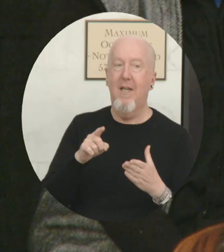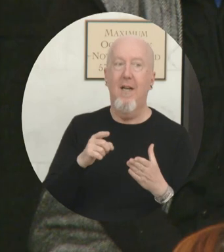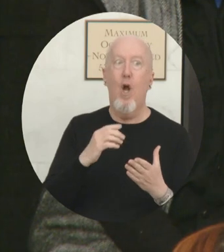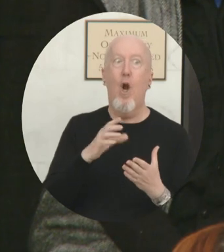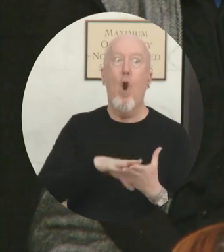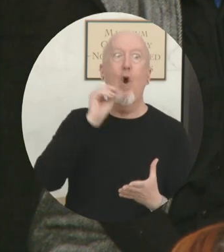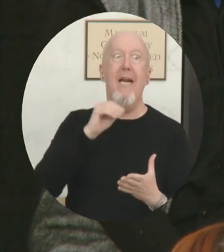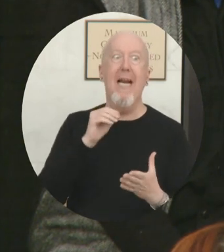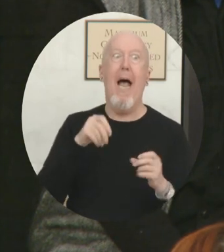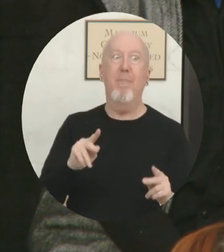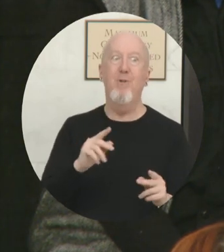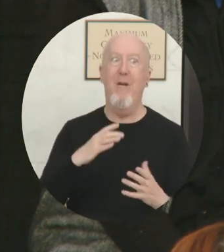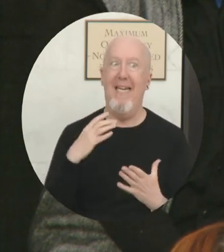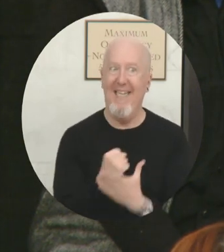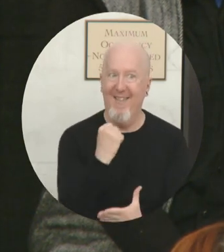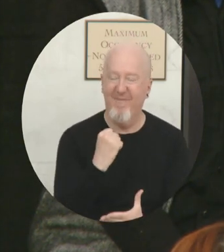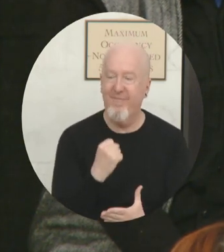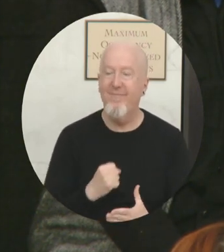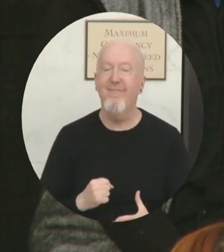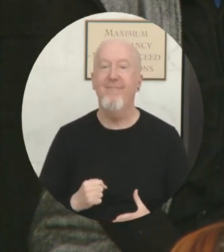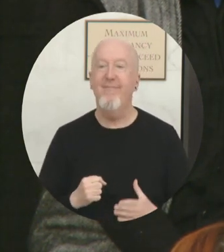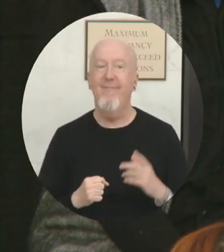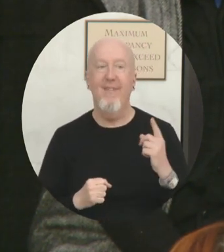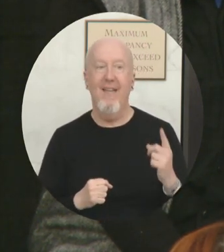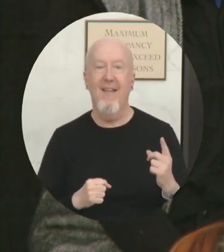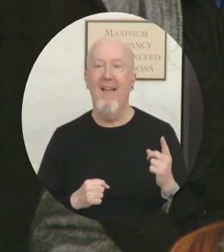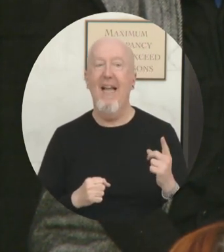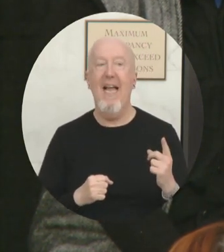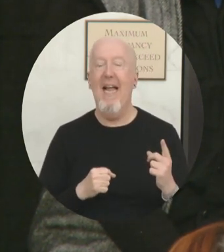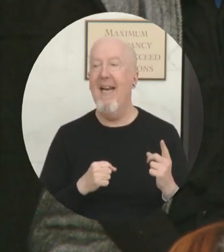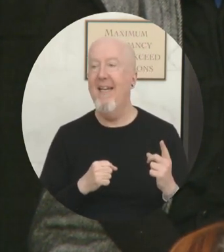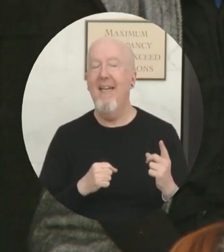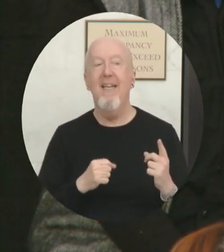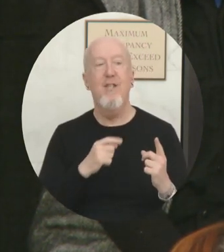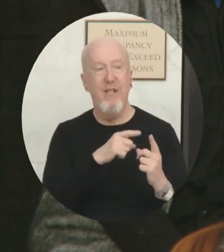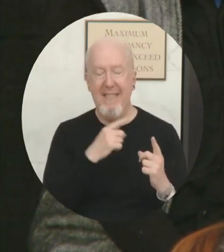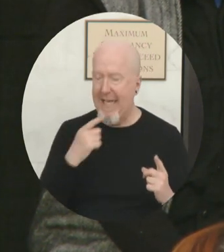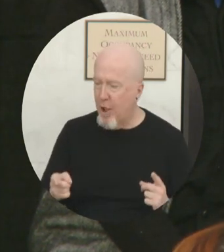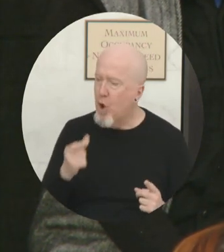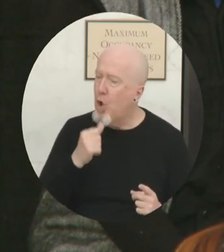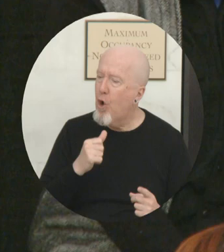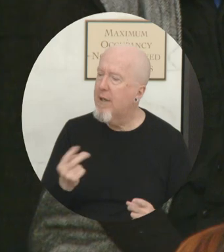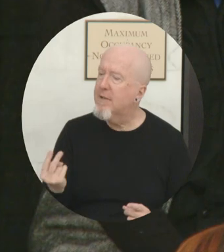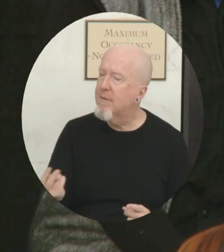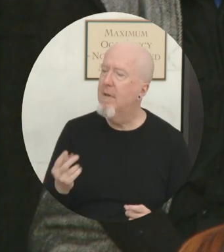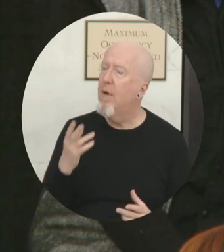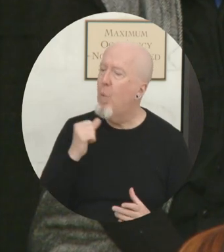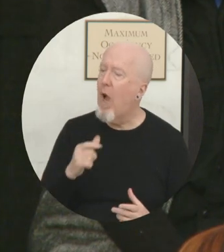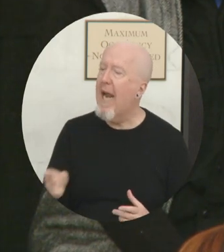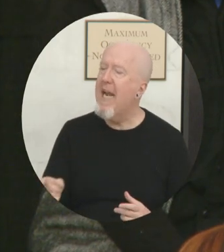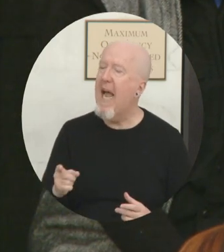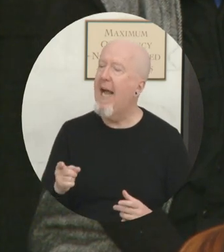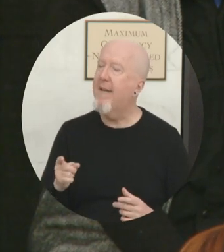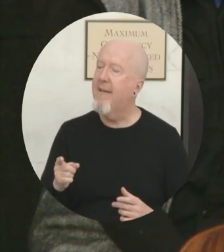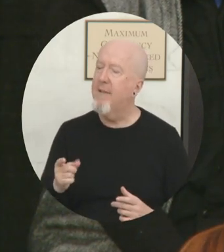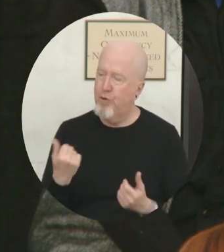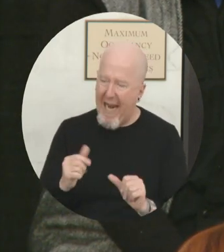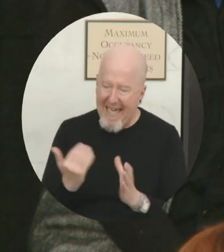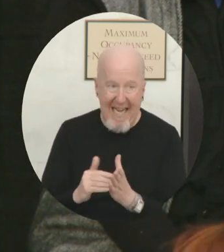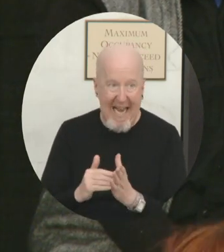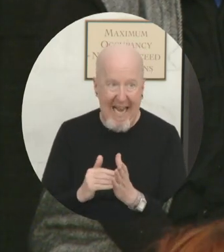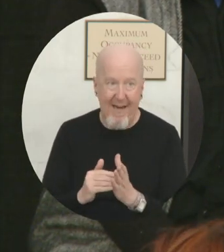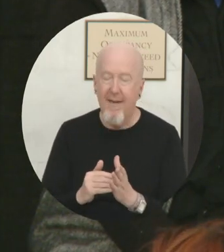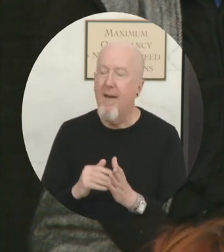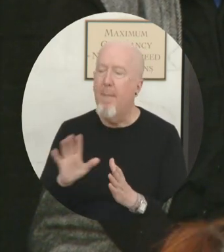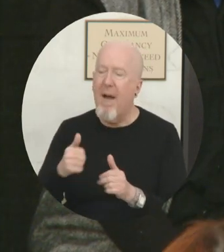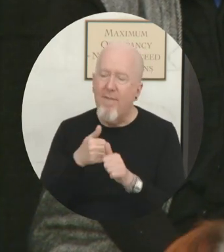teachable moment, and said, girls, why don't you go back, but this time include each ingredient in the